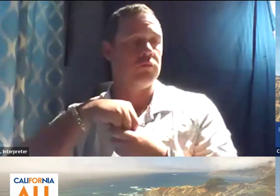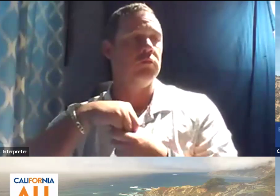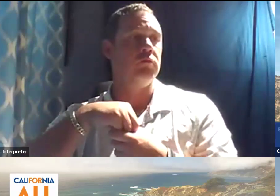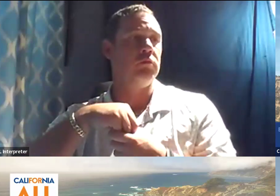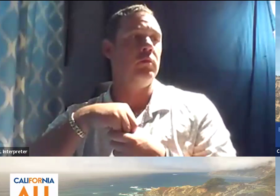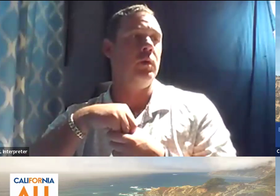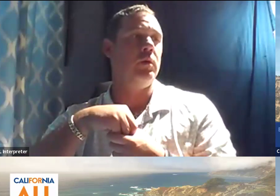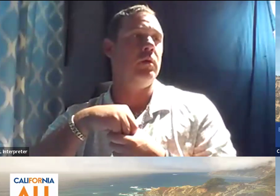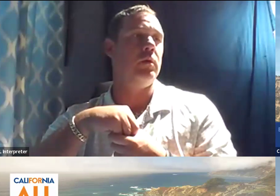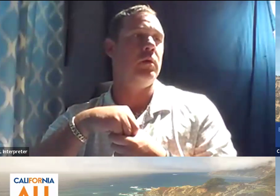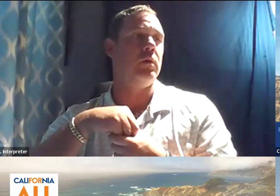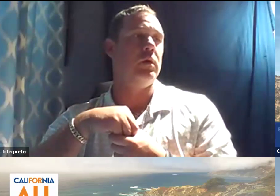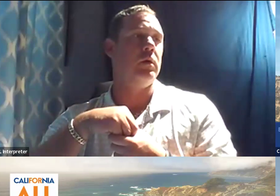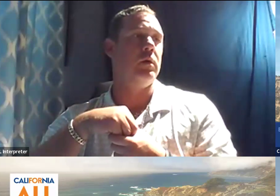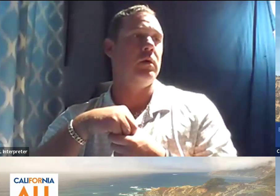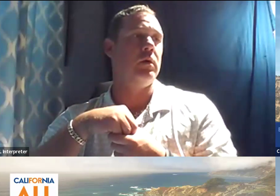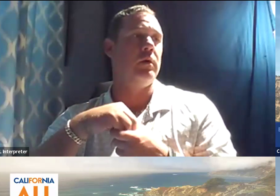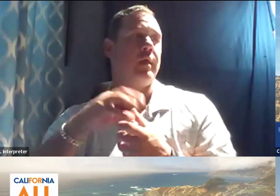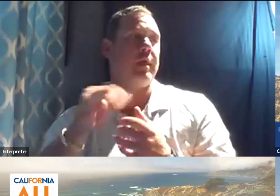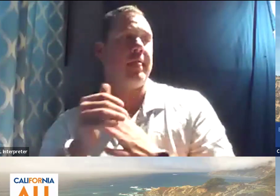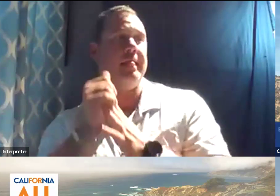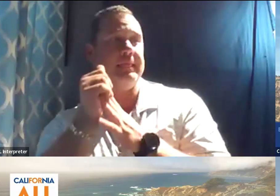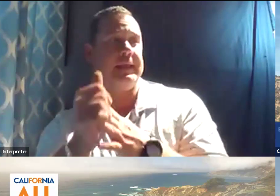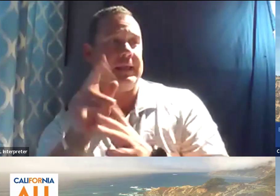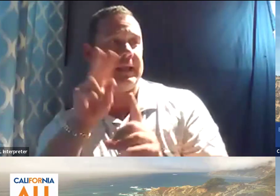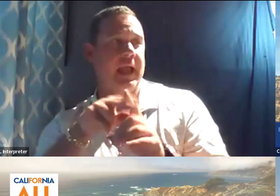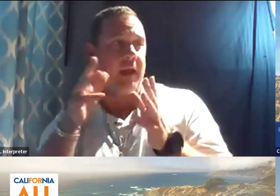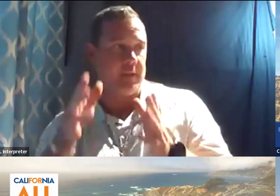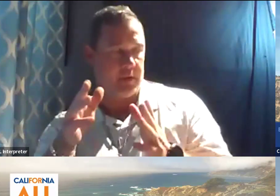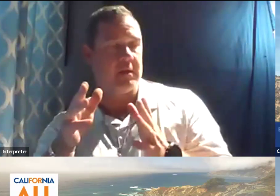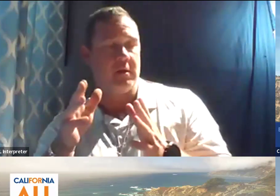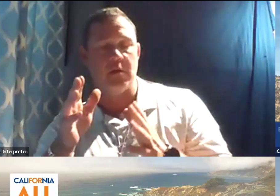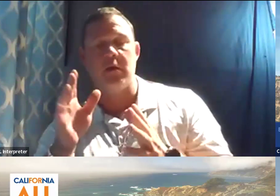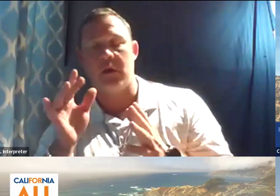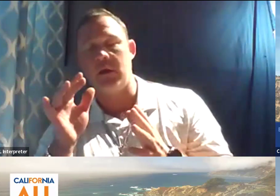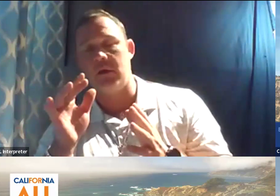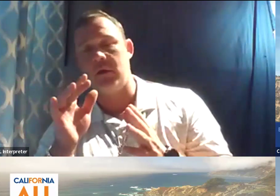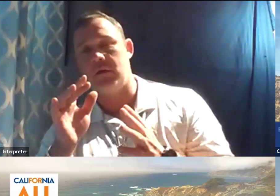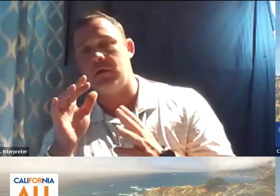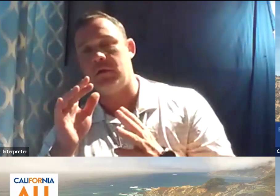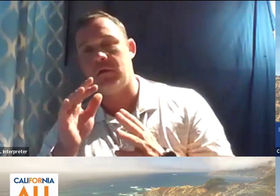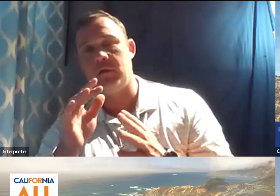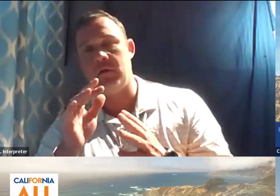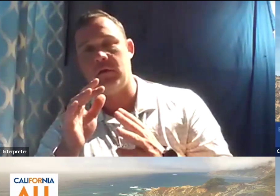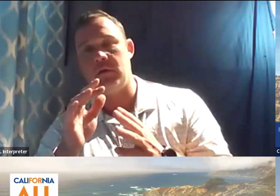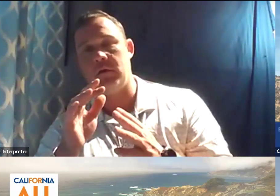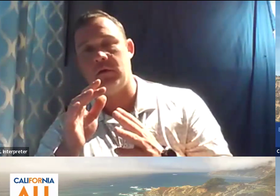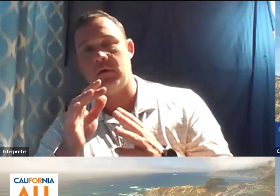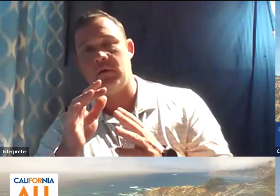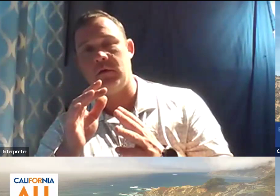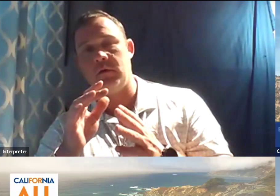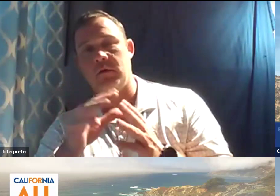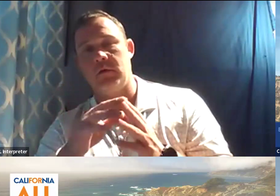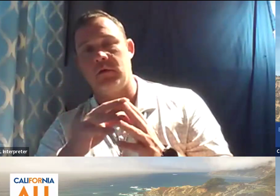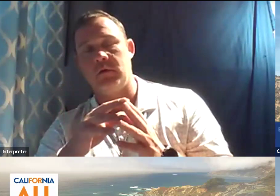you know, lead applicant, and kind of, you know, leverage the, you know, economies